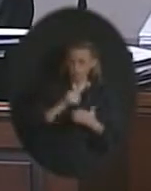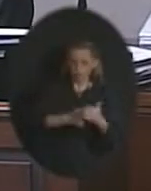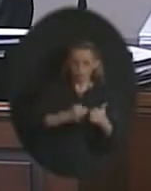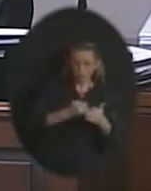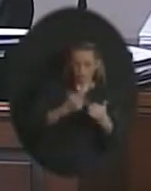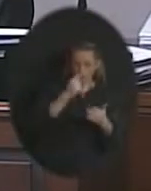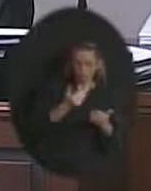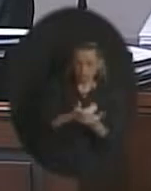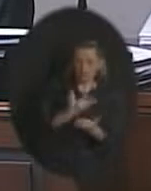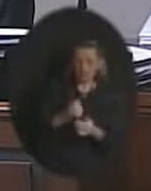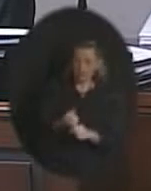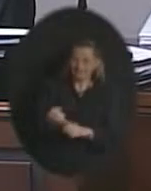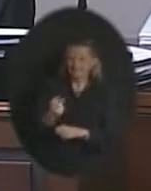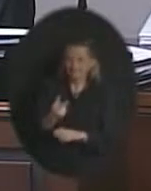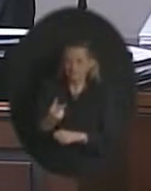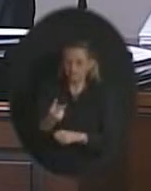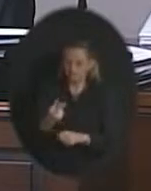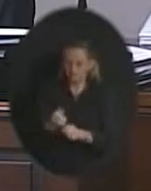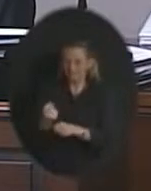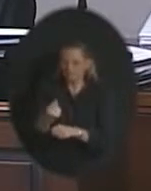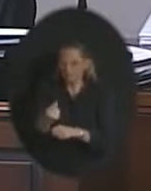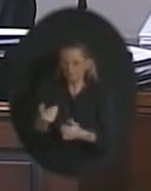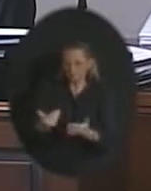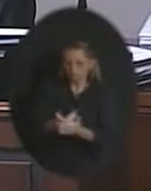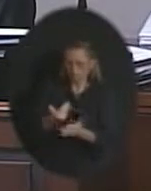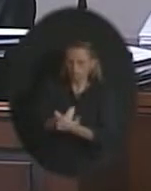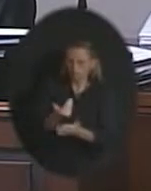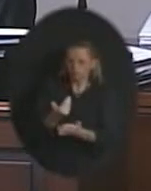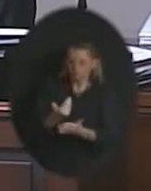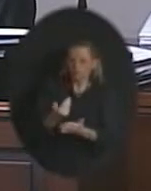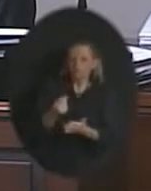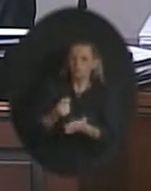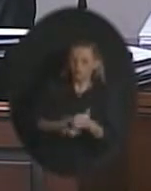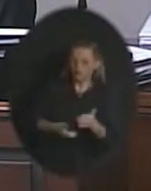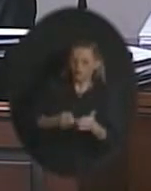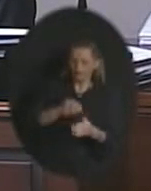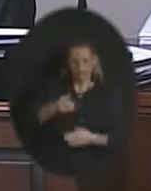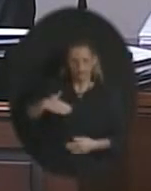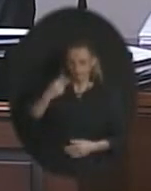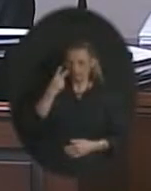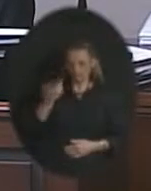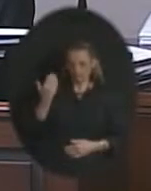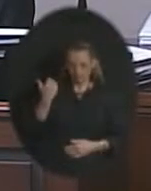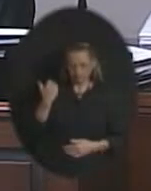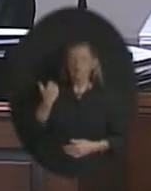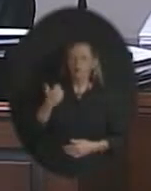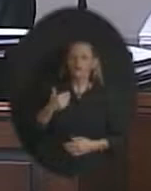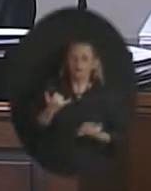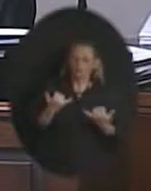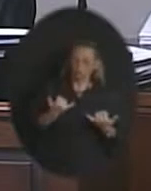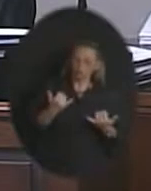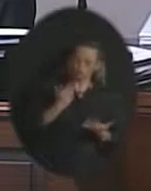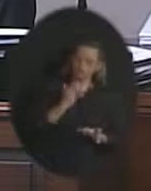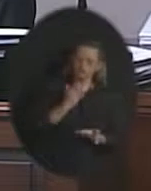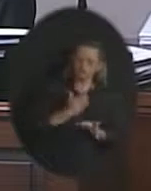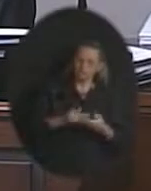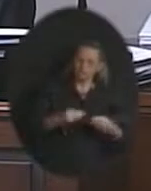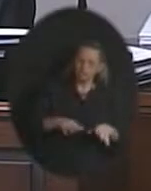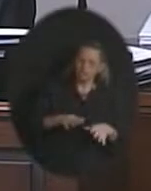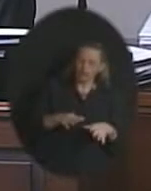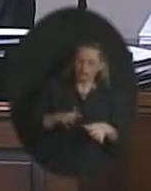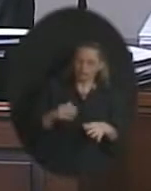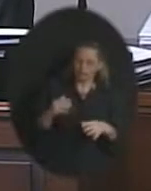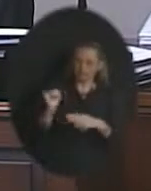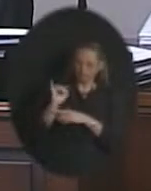for the next year. And I have not seen that before. So that's a very good. It's with Safety National. That's our current stop-loss carrier.